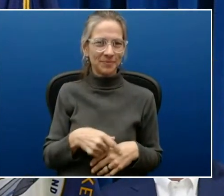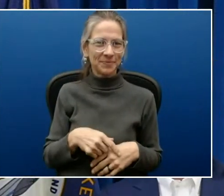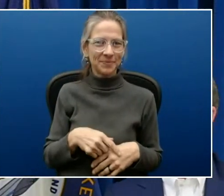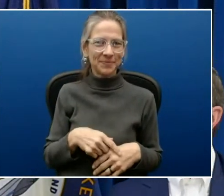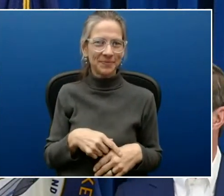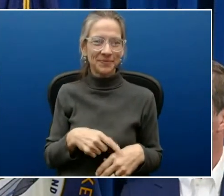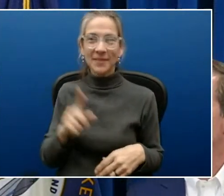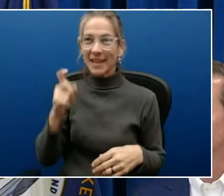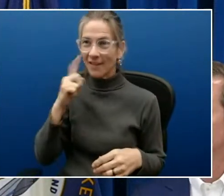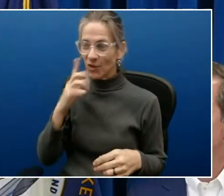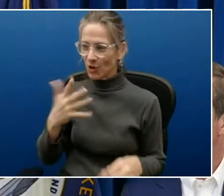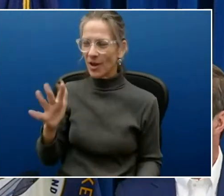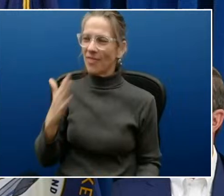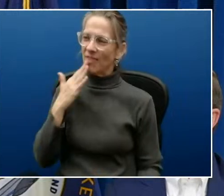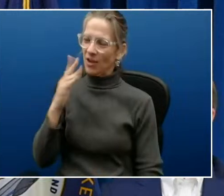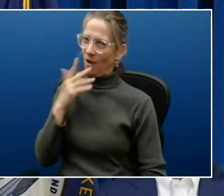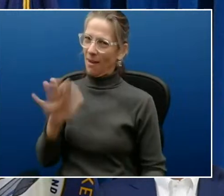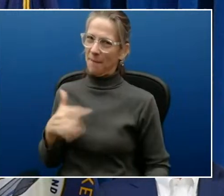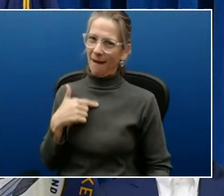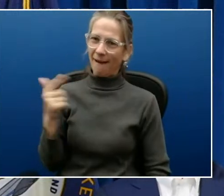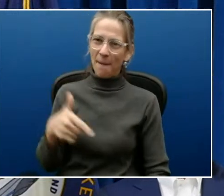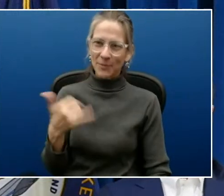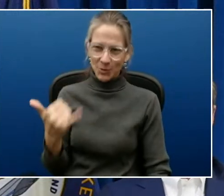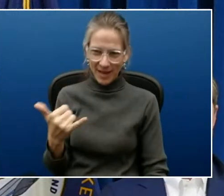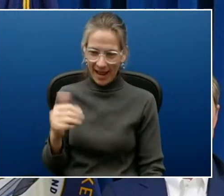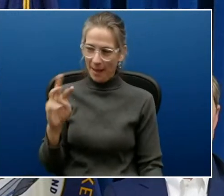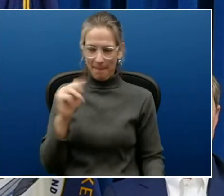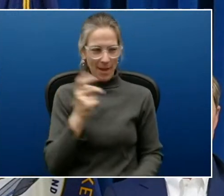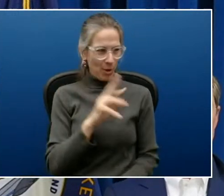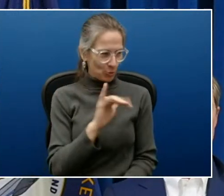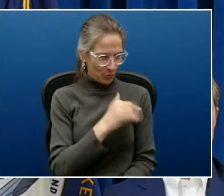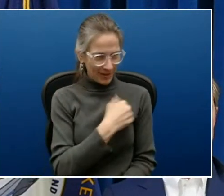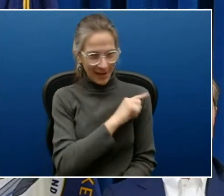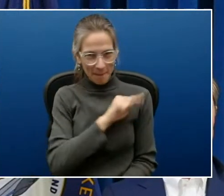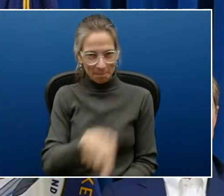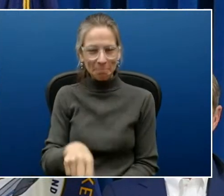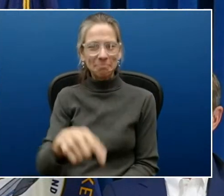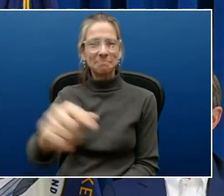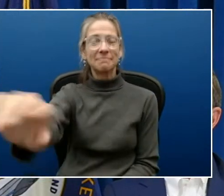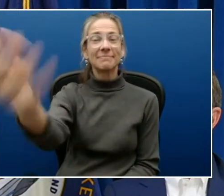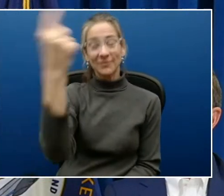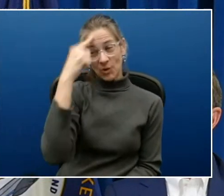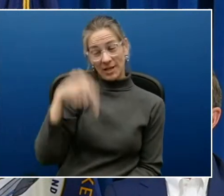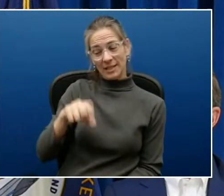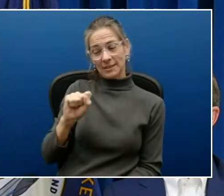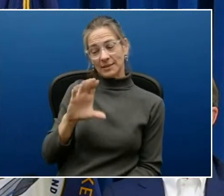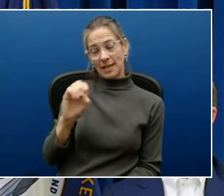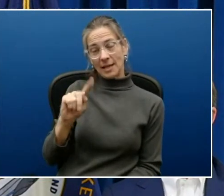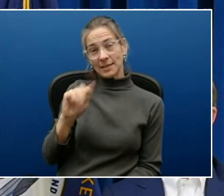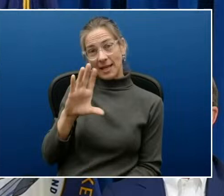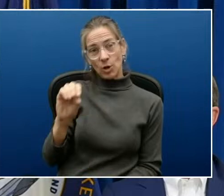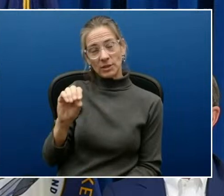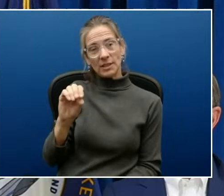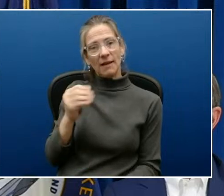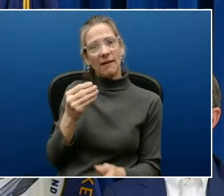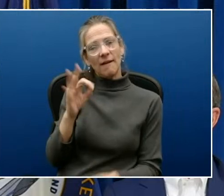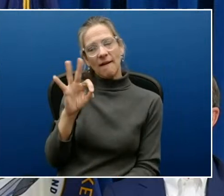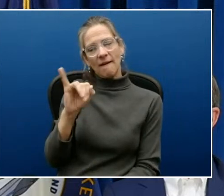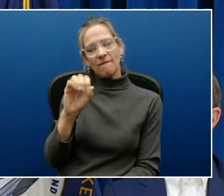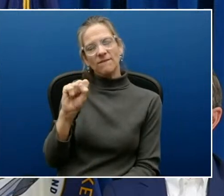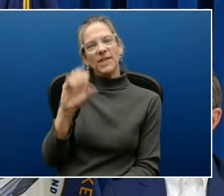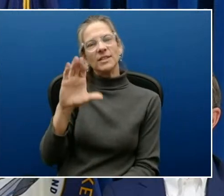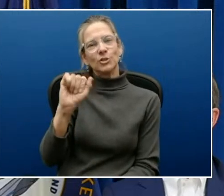Governor, thank you for having me here today, and the mayor as well. And on behalf of the Scott County Fiscal Court and the citizens of Scott County